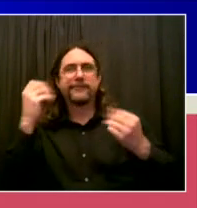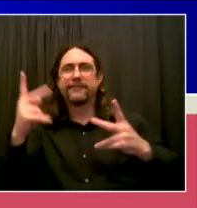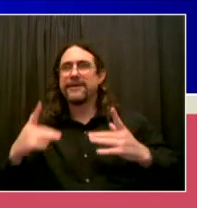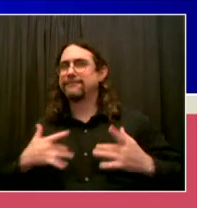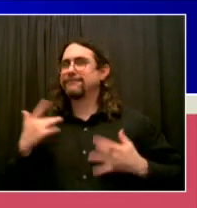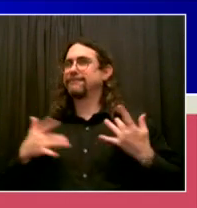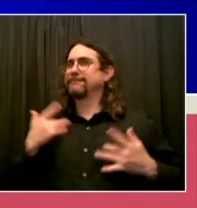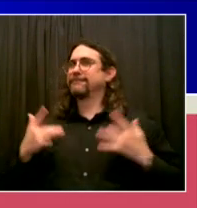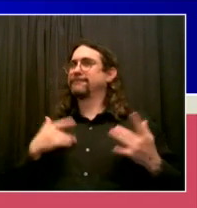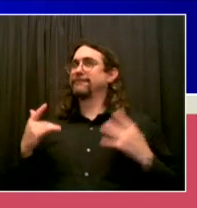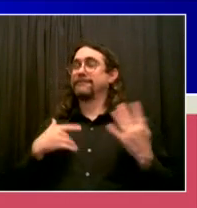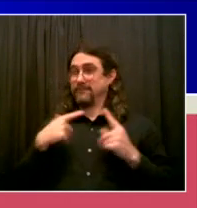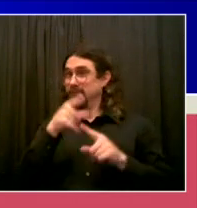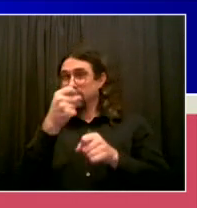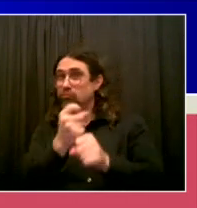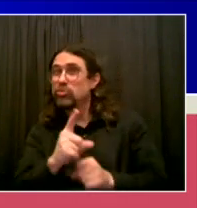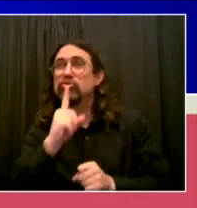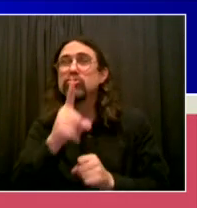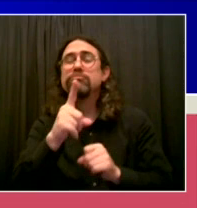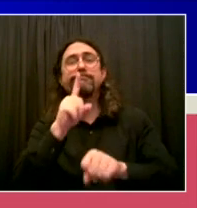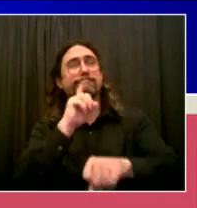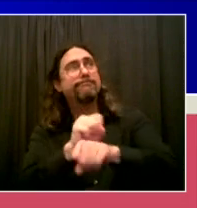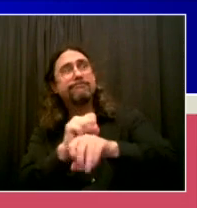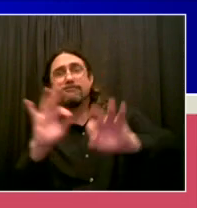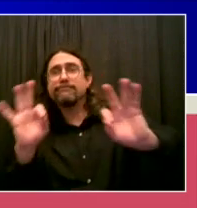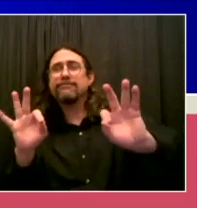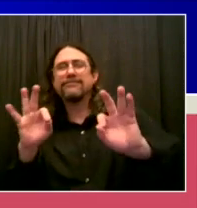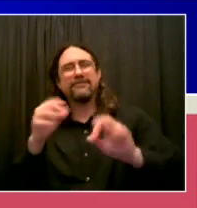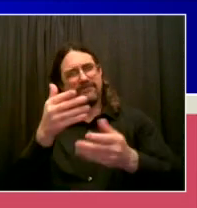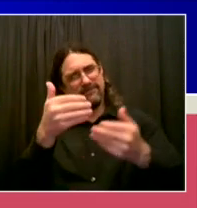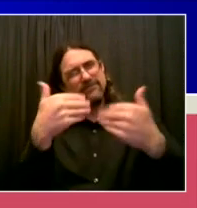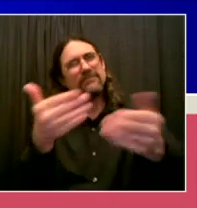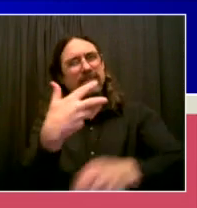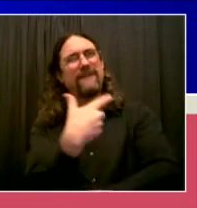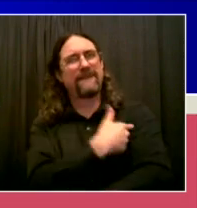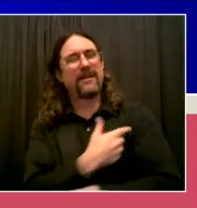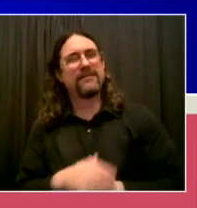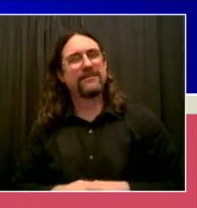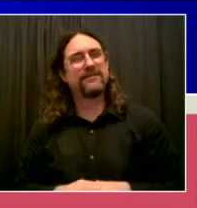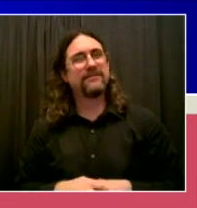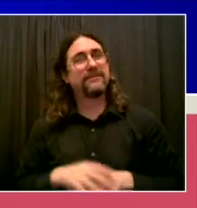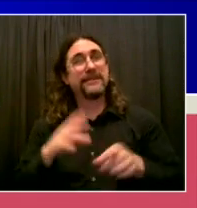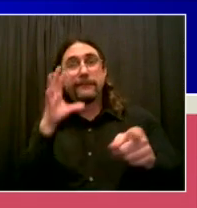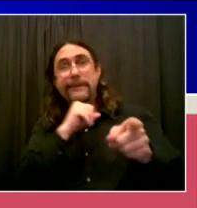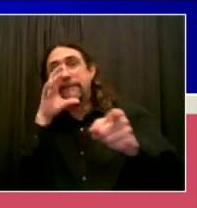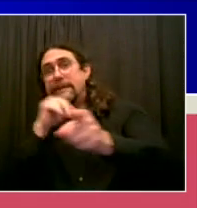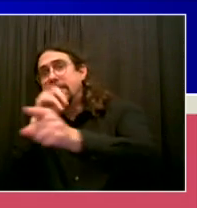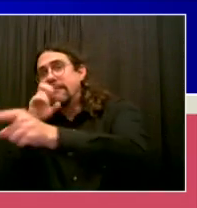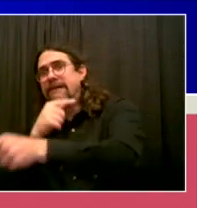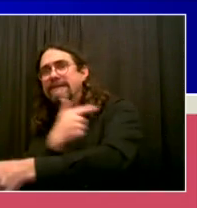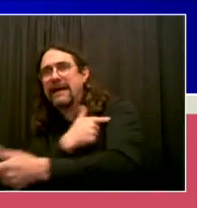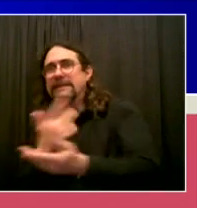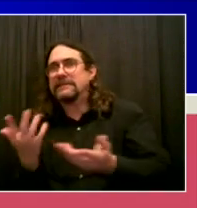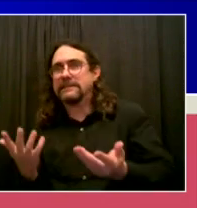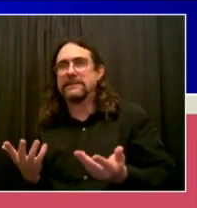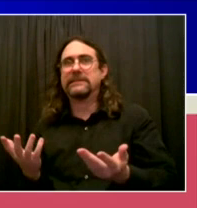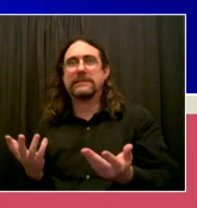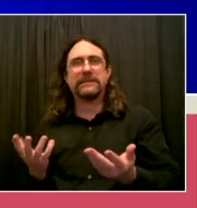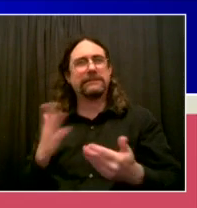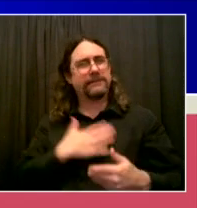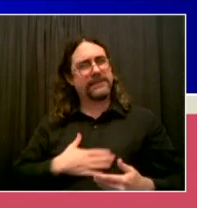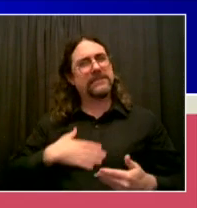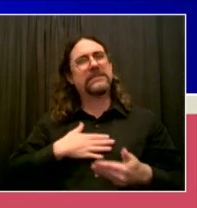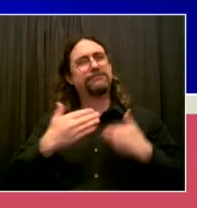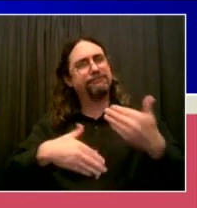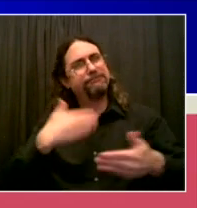easier. All right, now today's an important day. Today is one of those turning point moments, another example of New